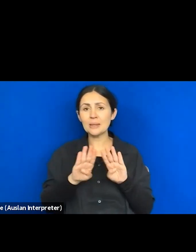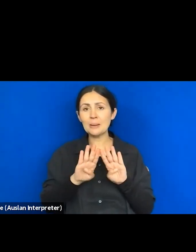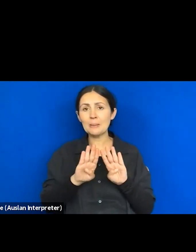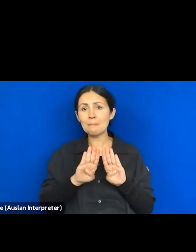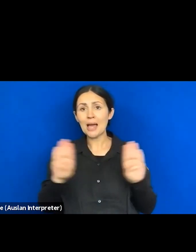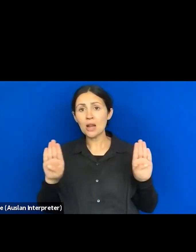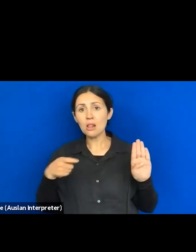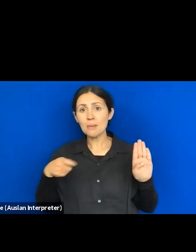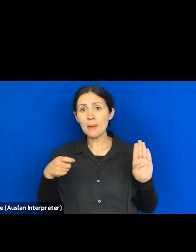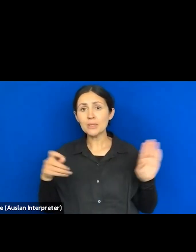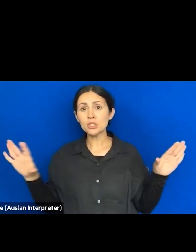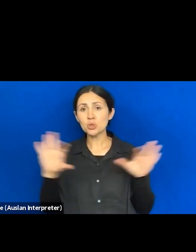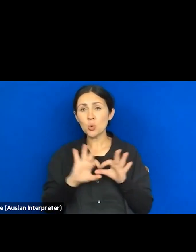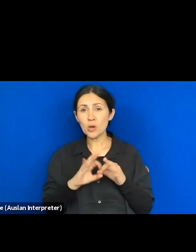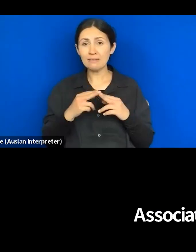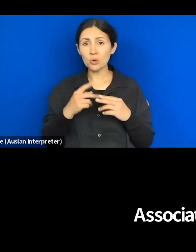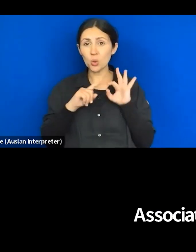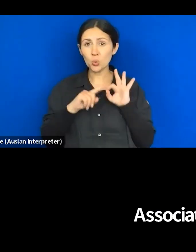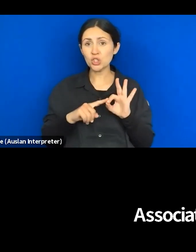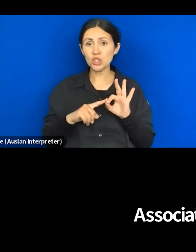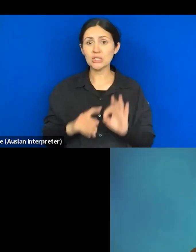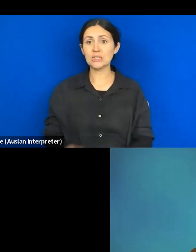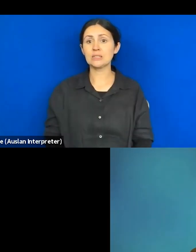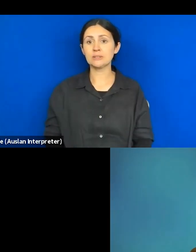us here.